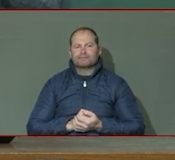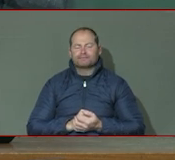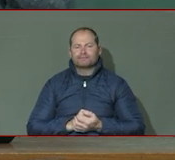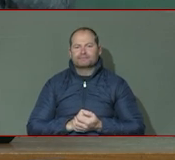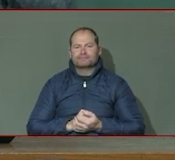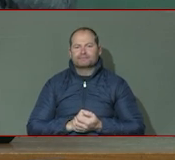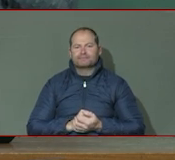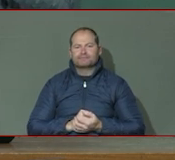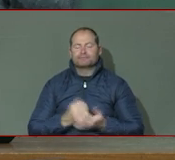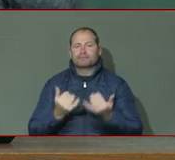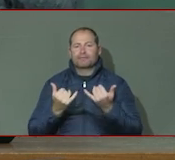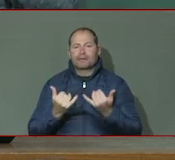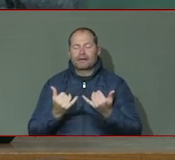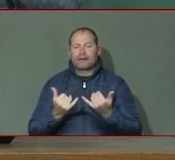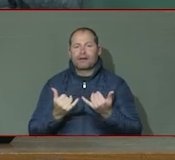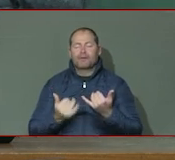than